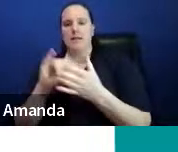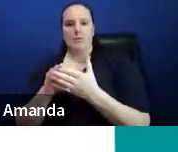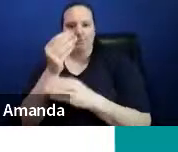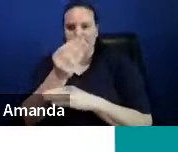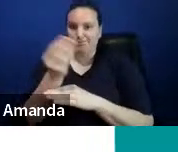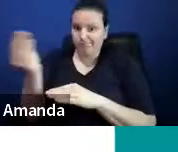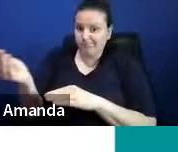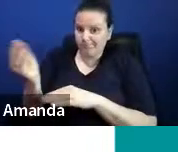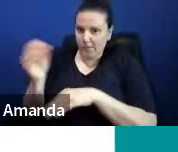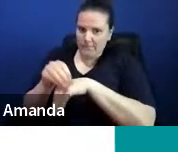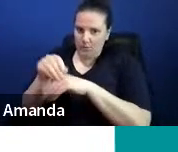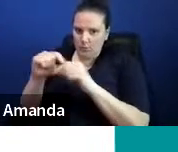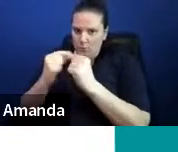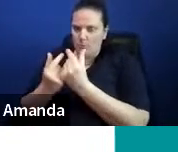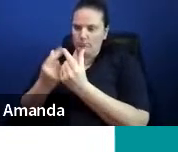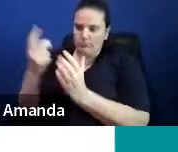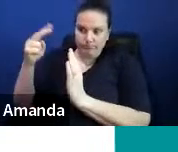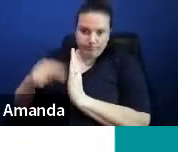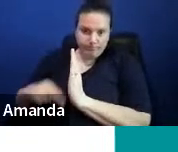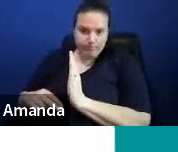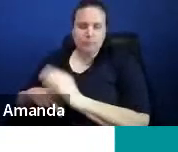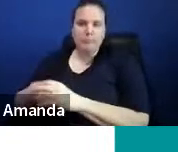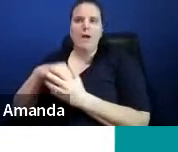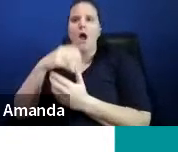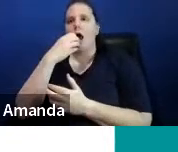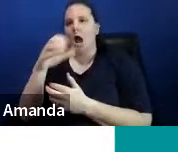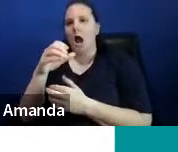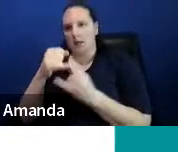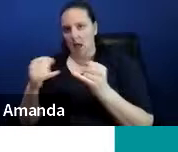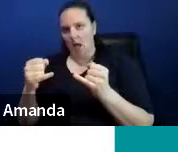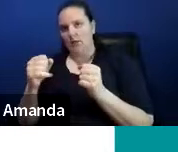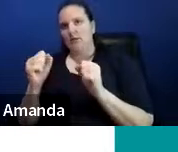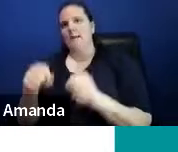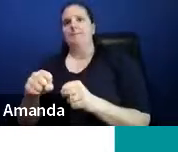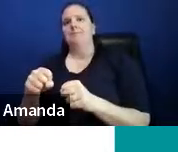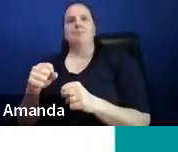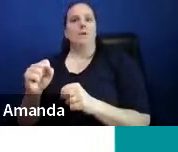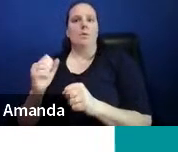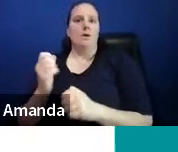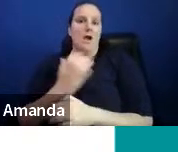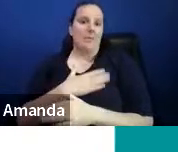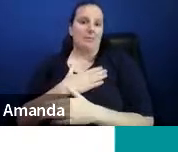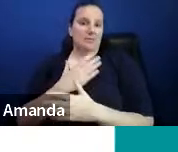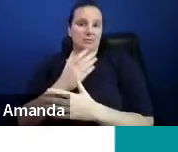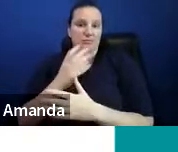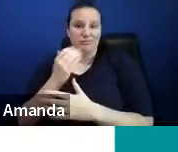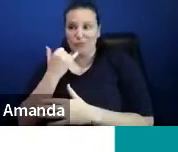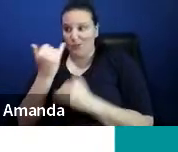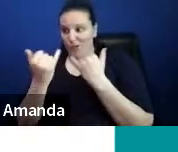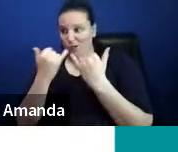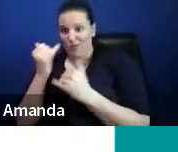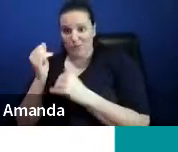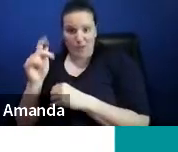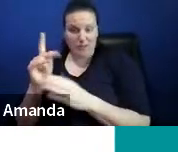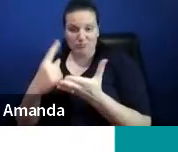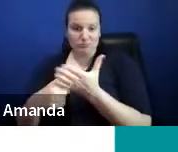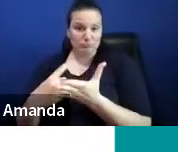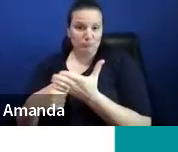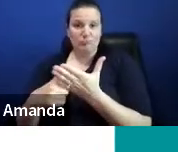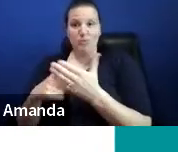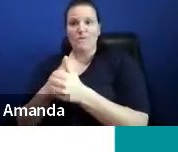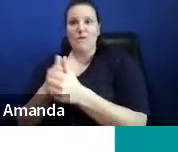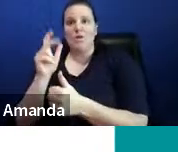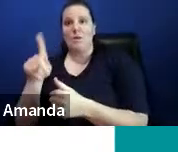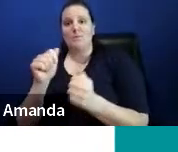to our advisory group. We also have a hotline. Happy to return any phone calls and follow